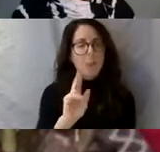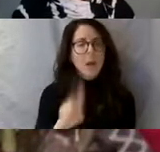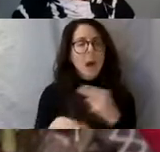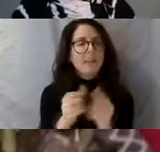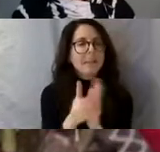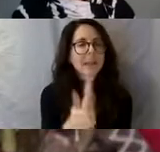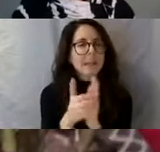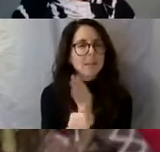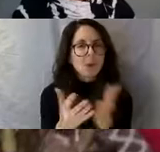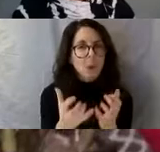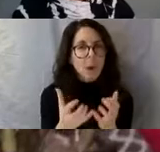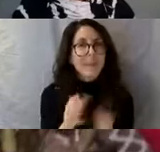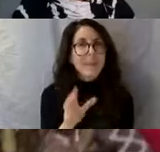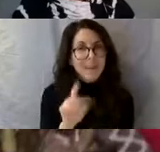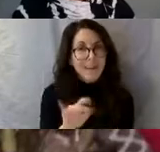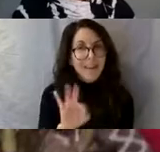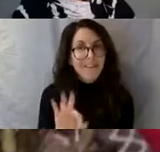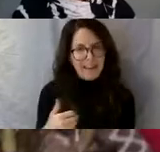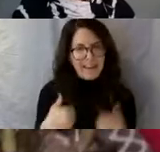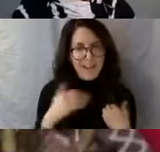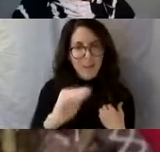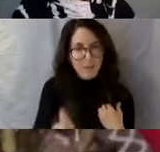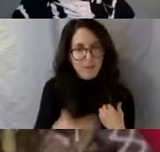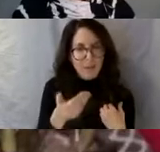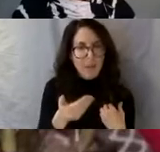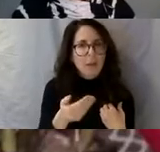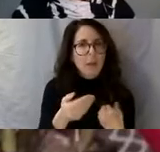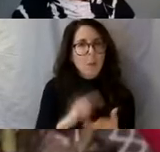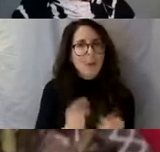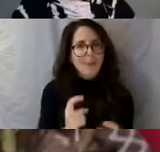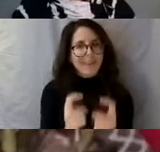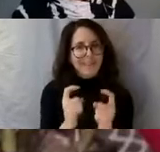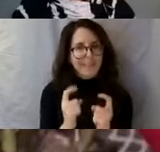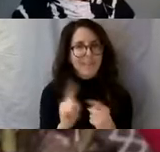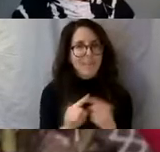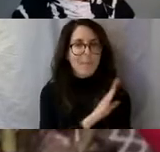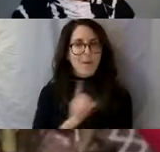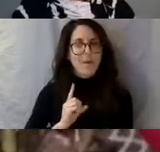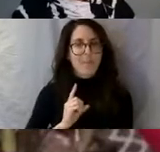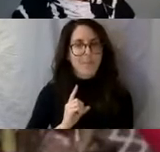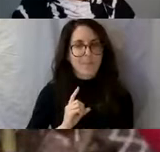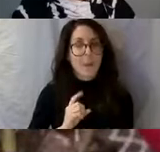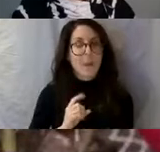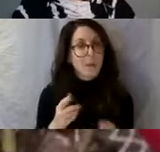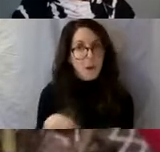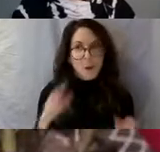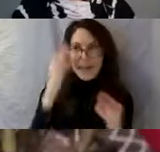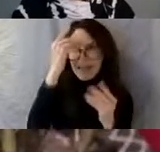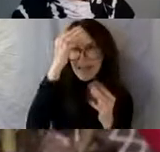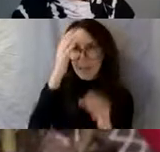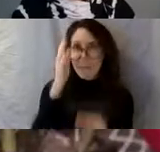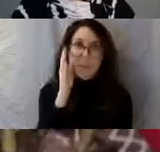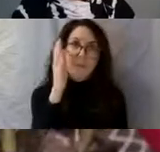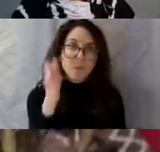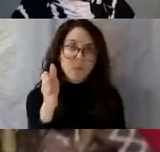is the potential that they bring to a board? As we think about the future, can we